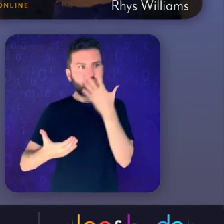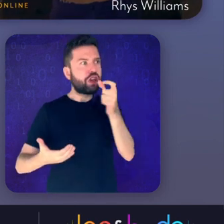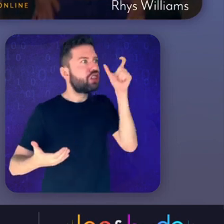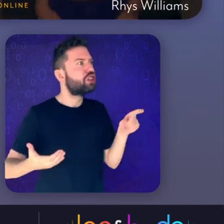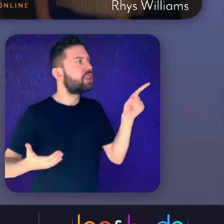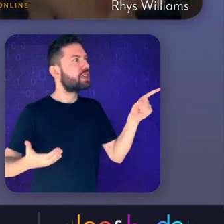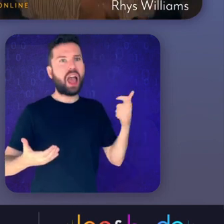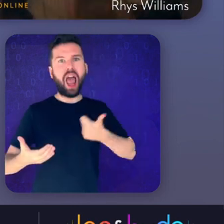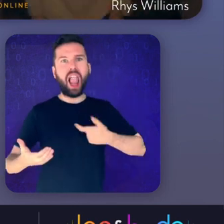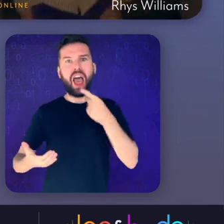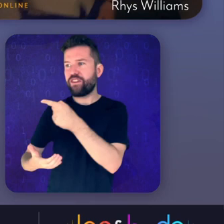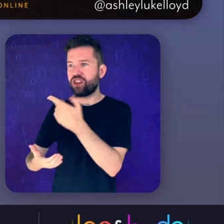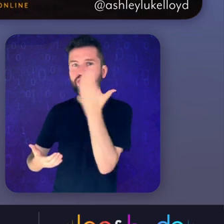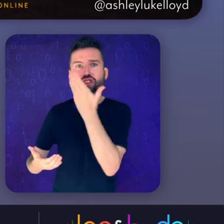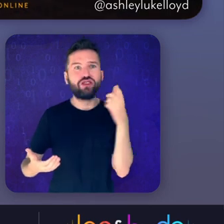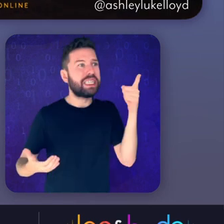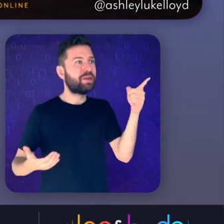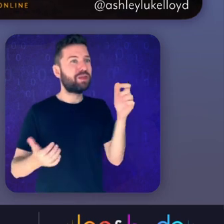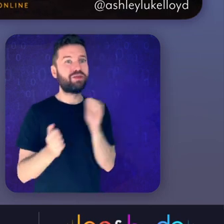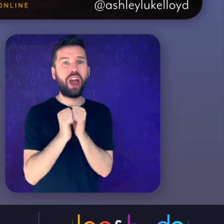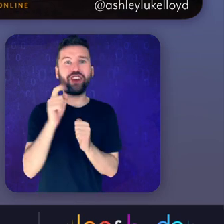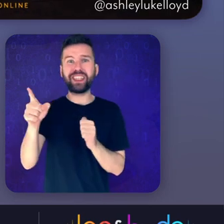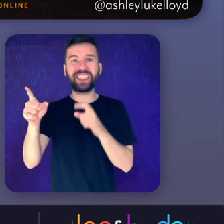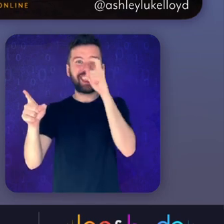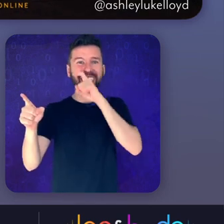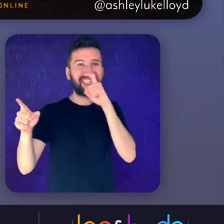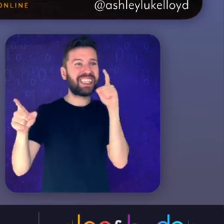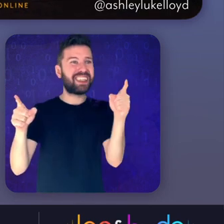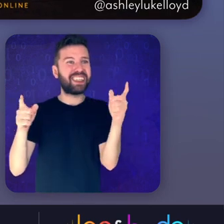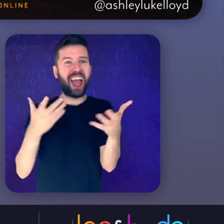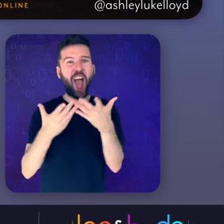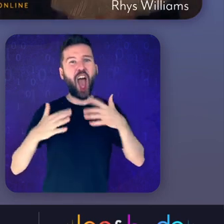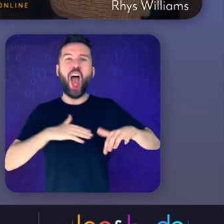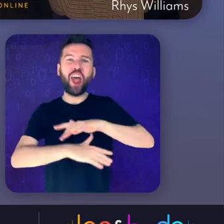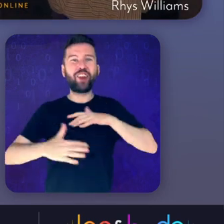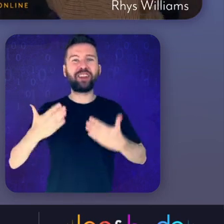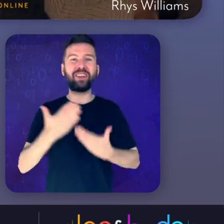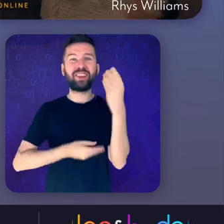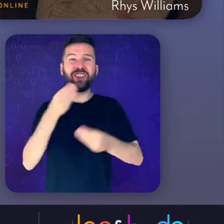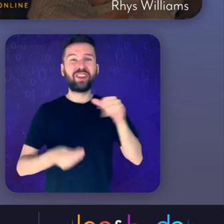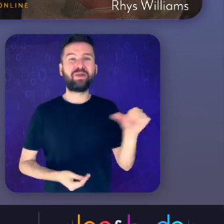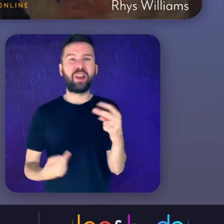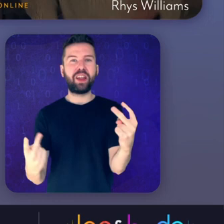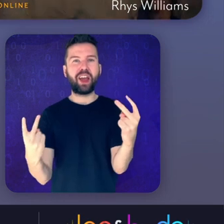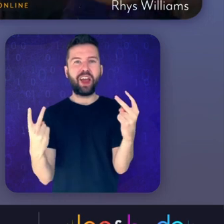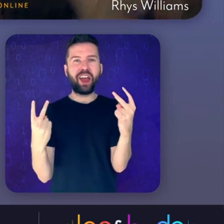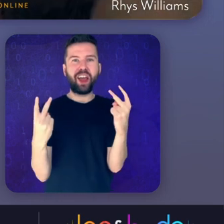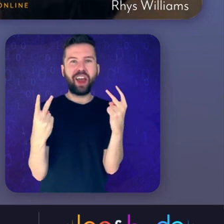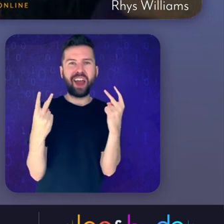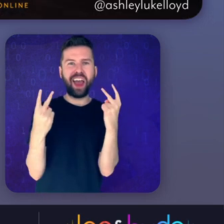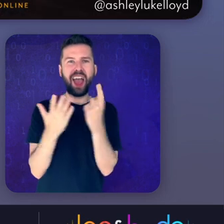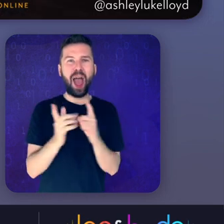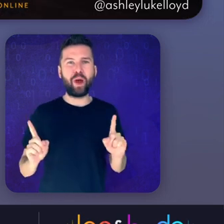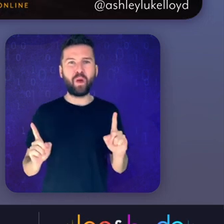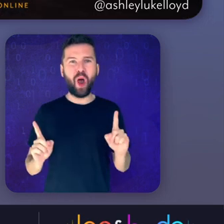stranger, lover, dreamer, brother, sister, mother. Listen to this brand new